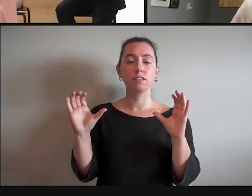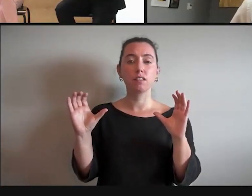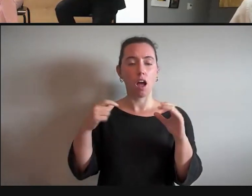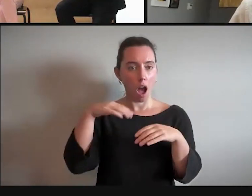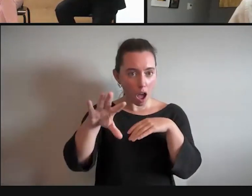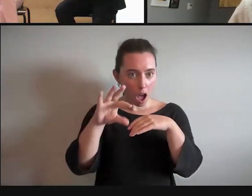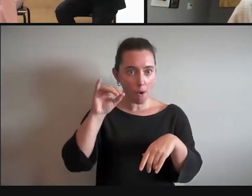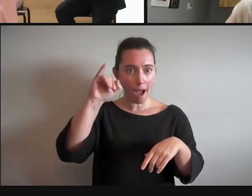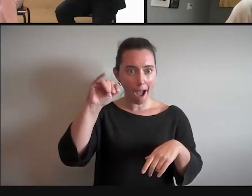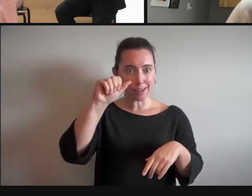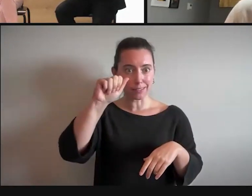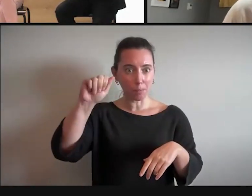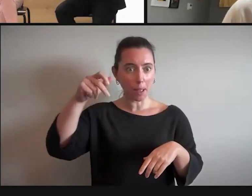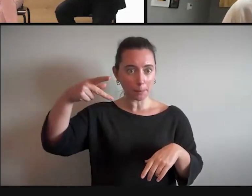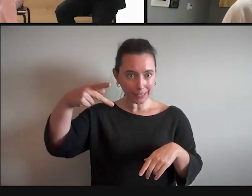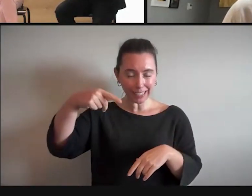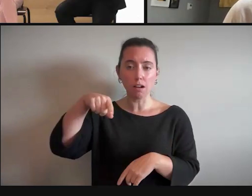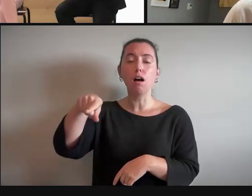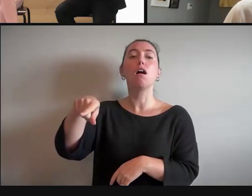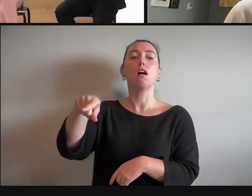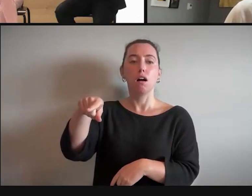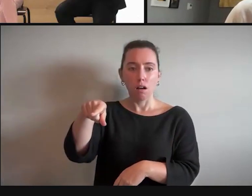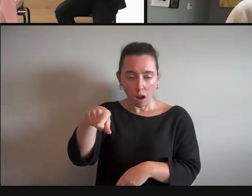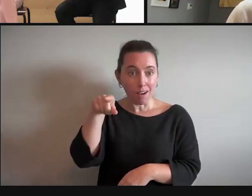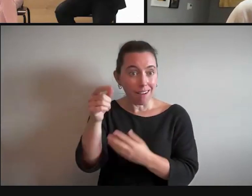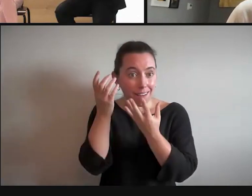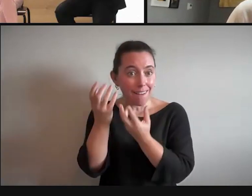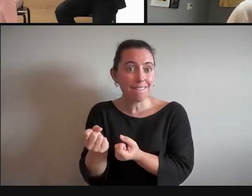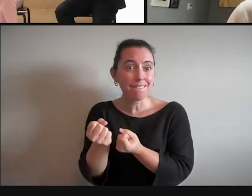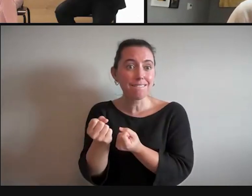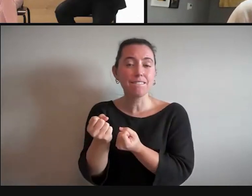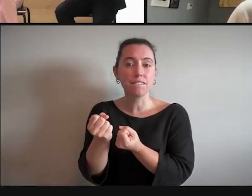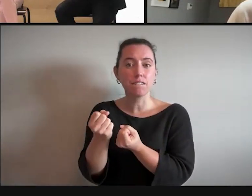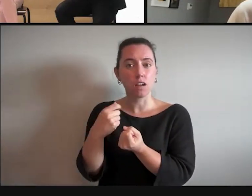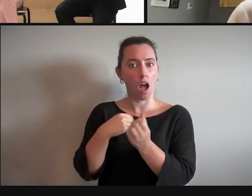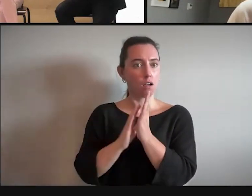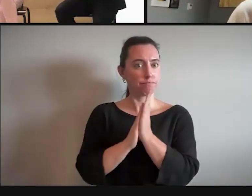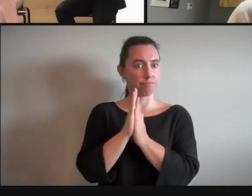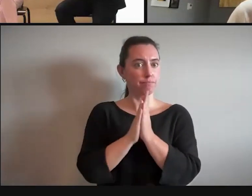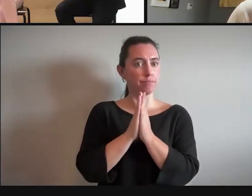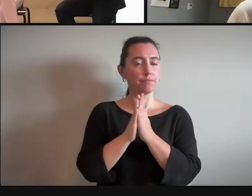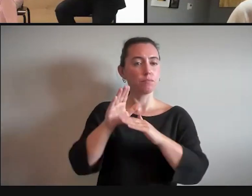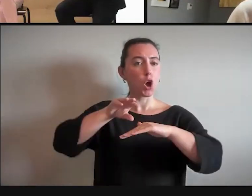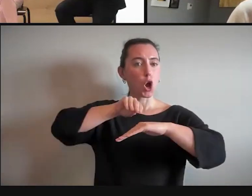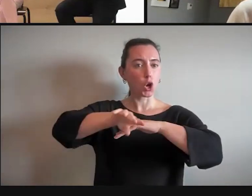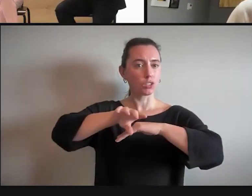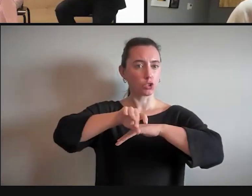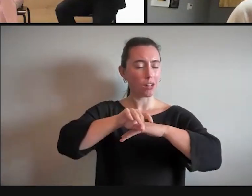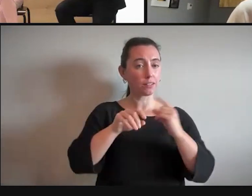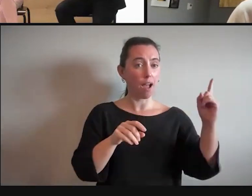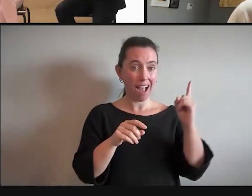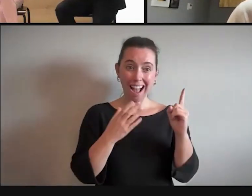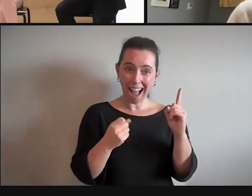because we needed to our consultant to be recognized for